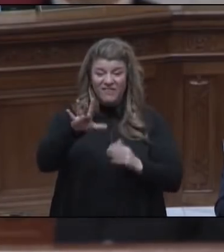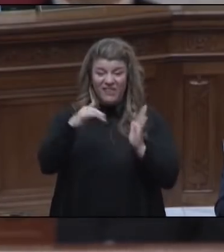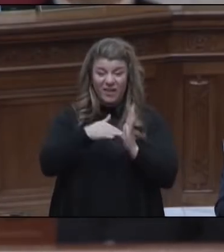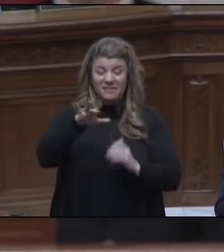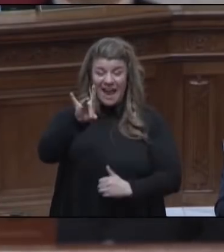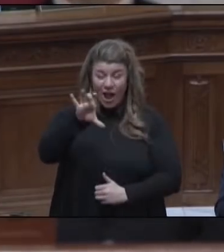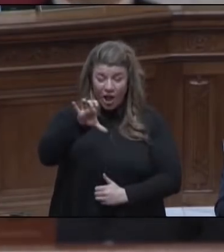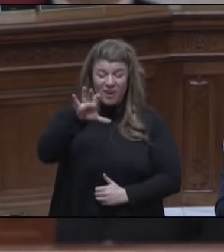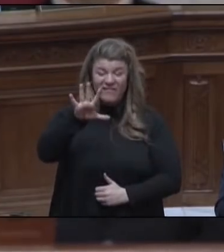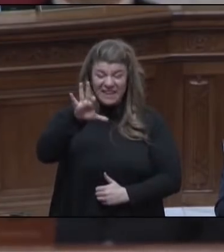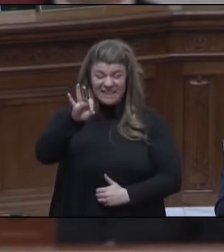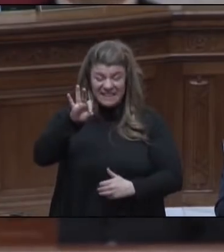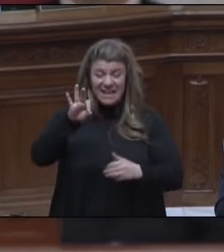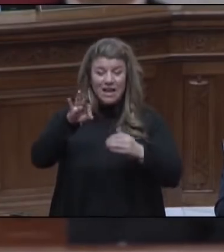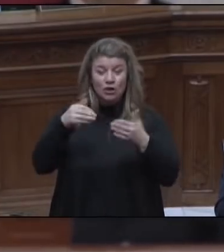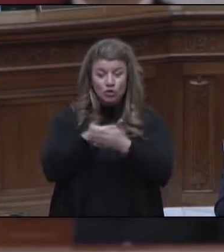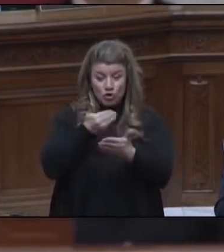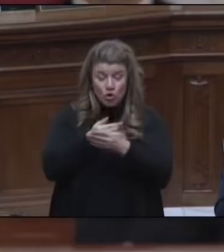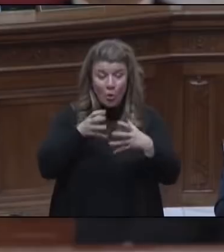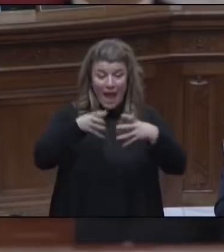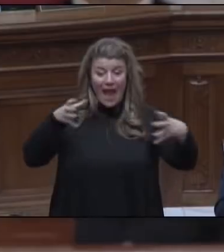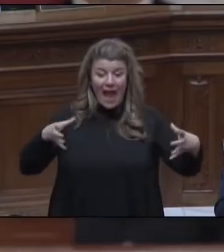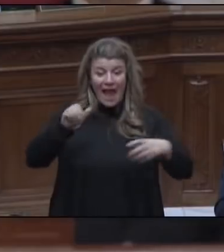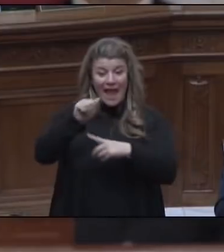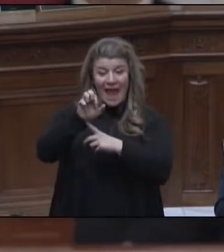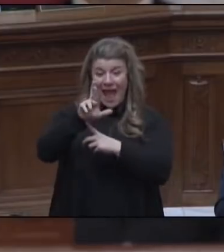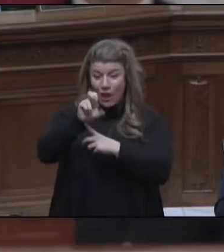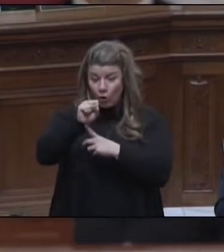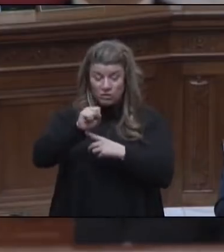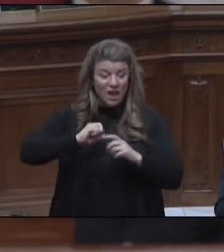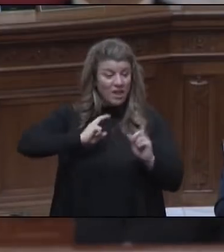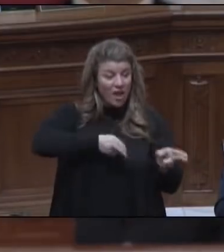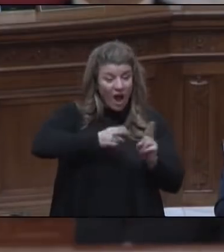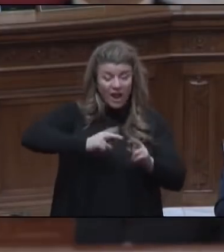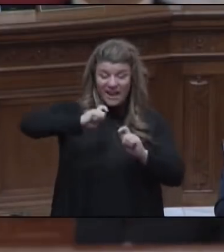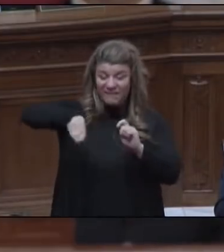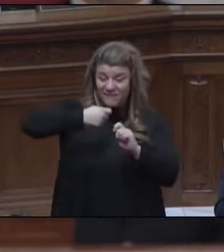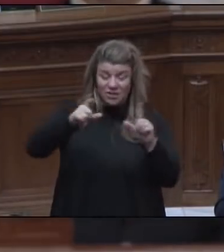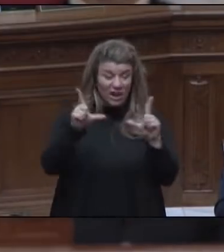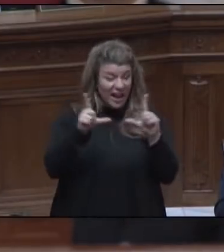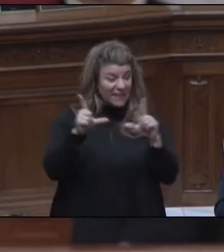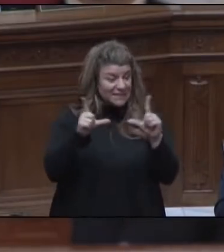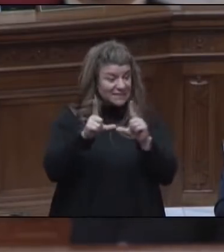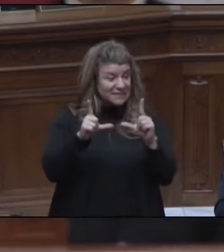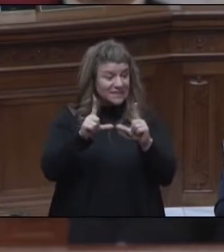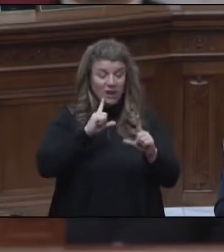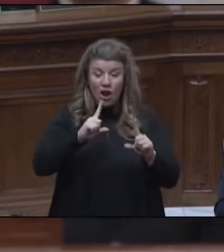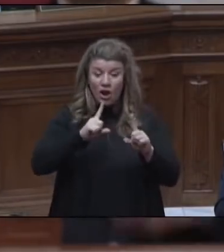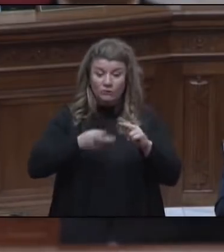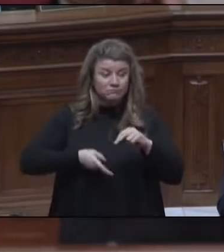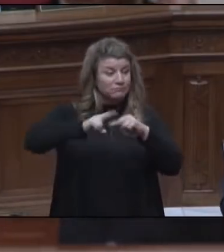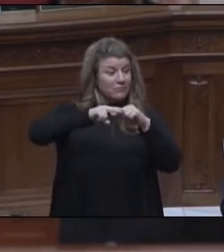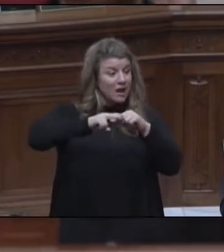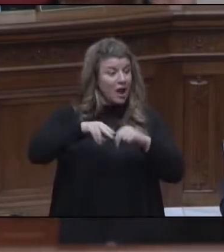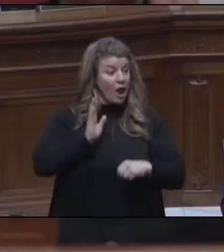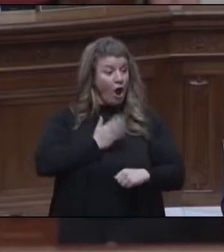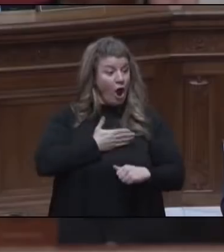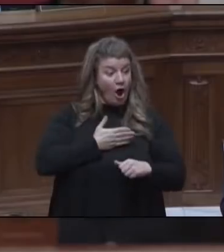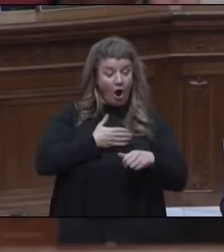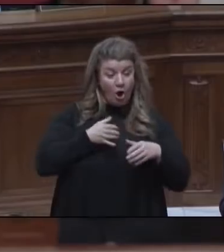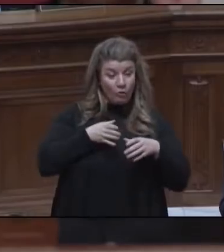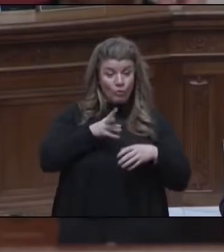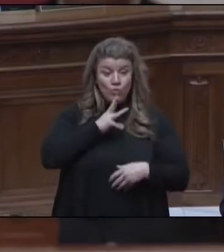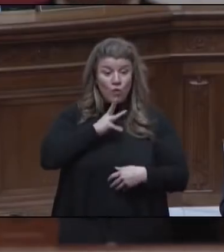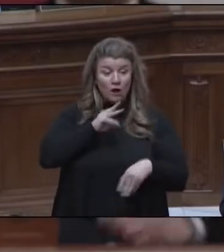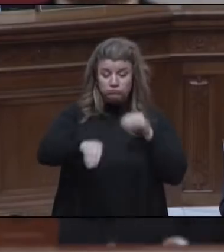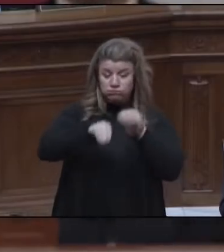85,896 new acres in West Virginia. The hunting and fishing licenses are off the chart. We have absolutely stocked our fish the right way